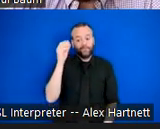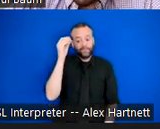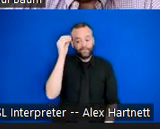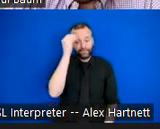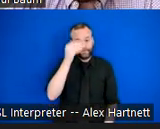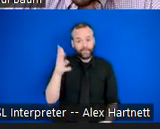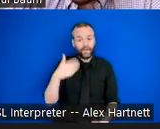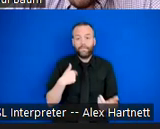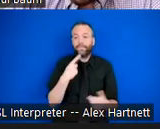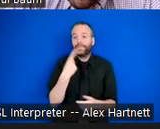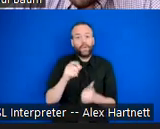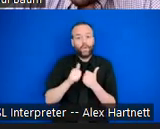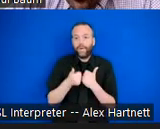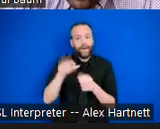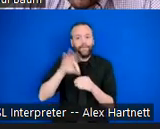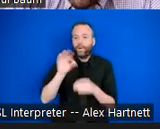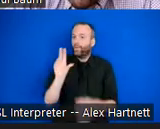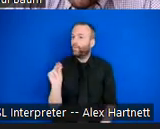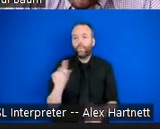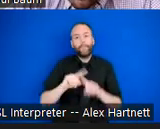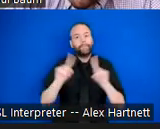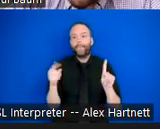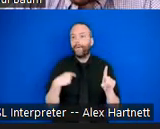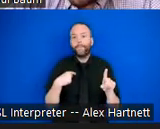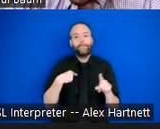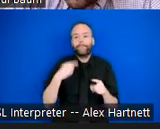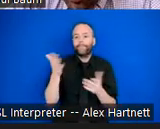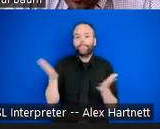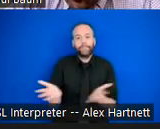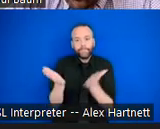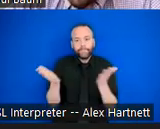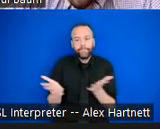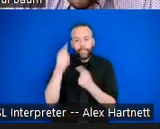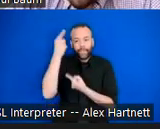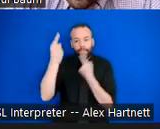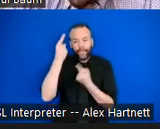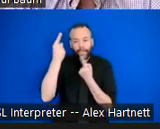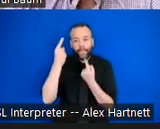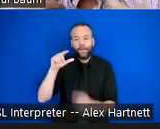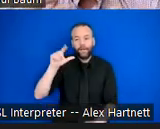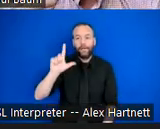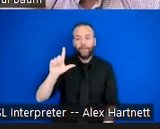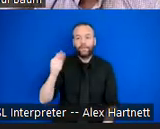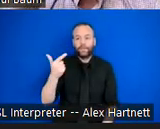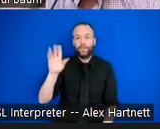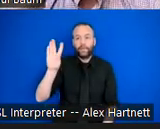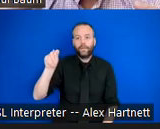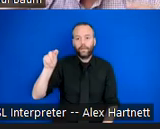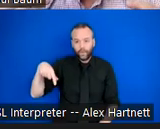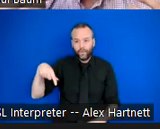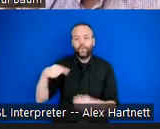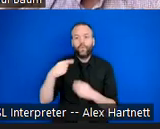the safety of the LGBTQ folks and suicide as a whole, and how laws and